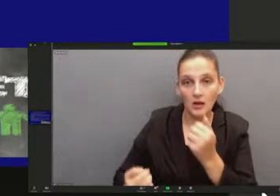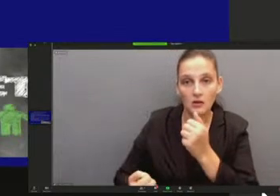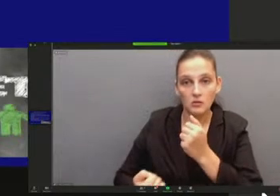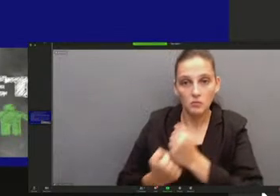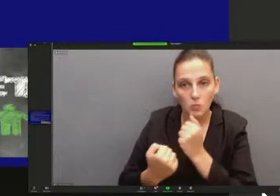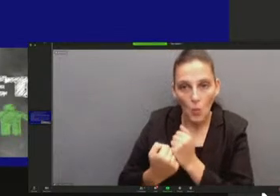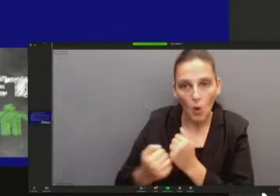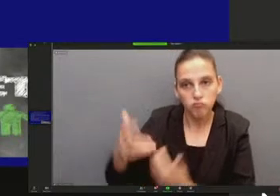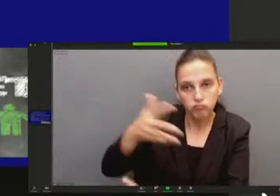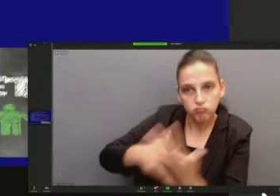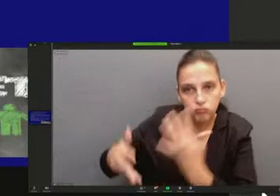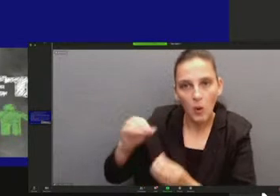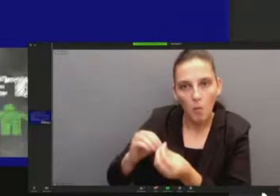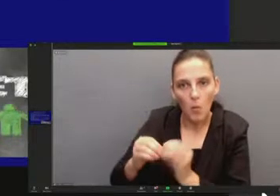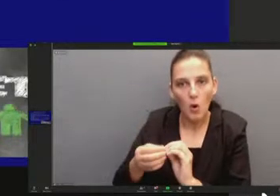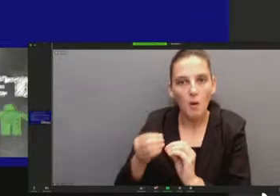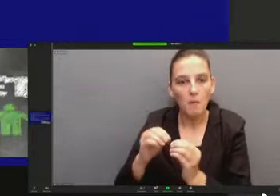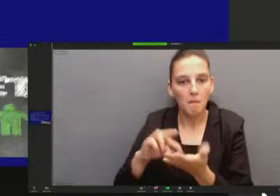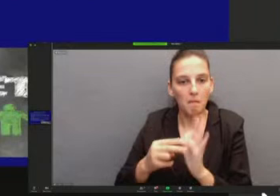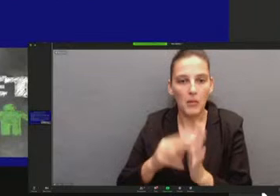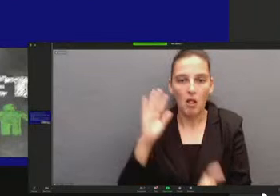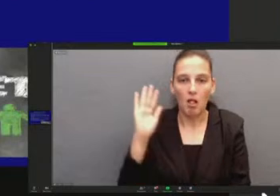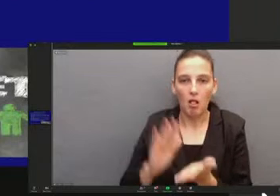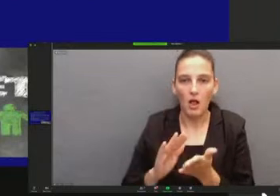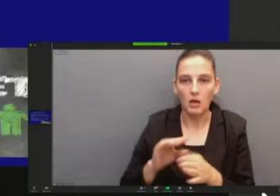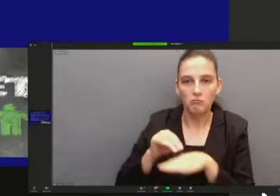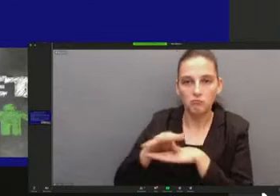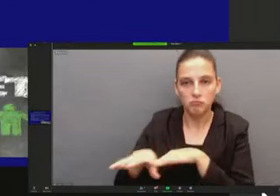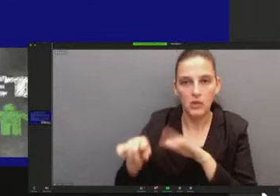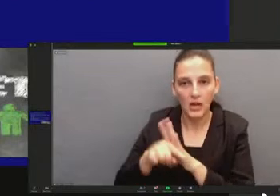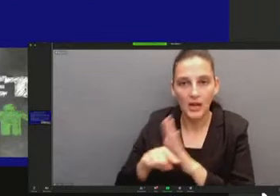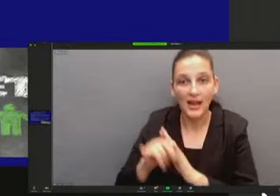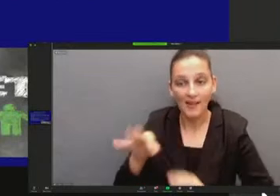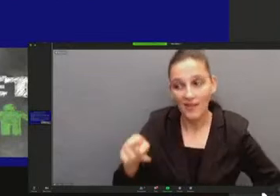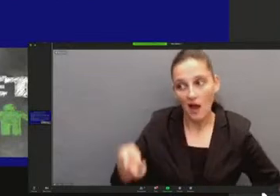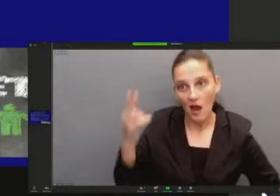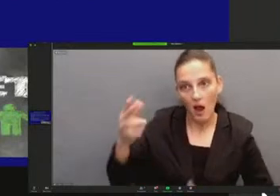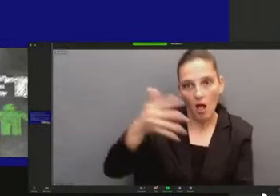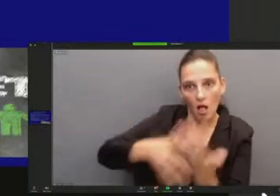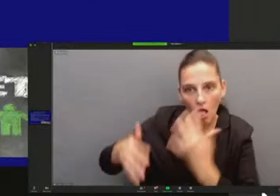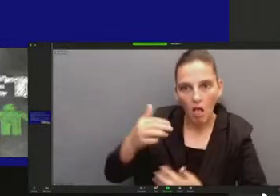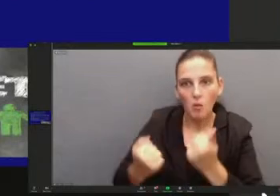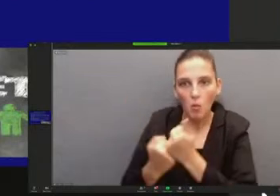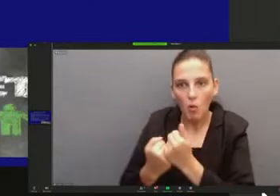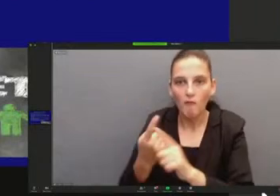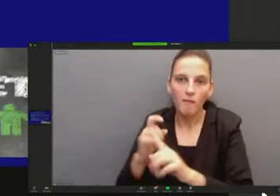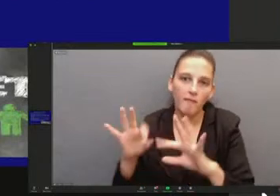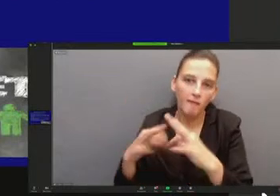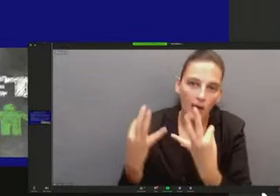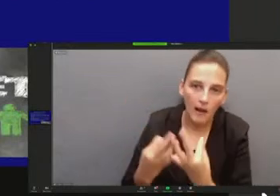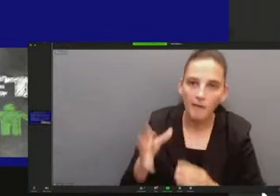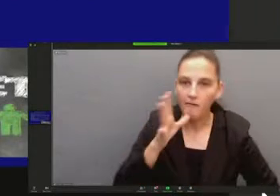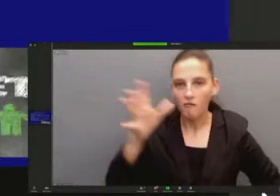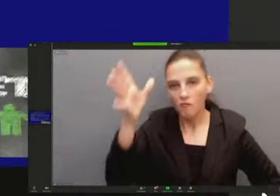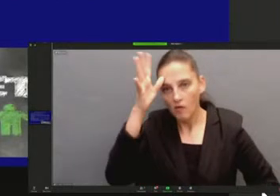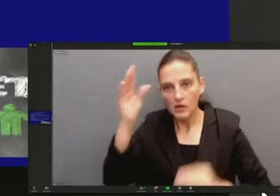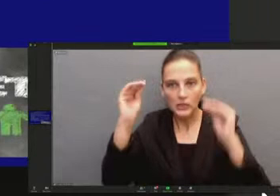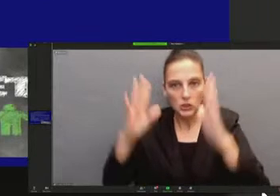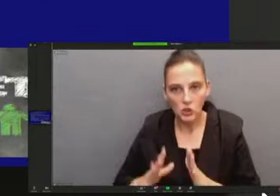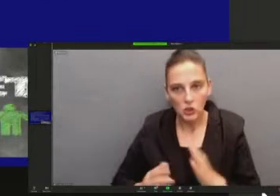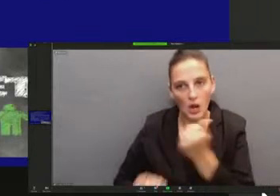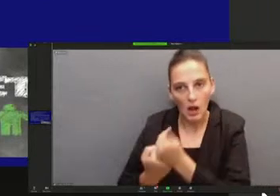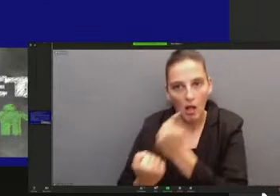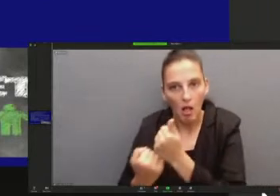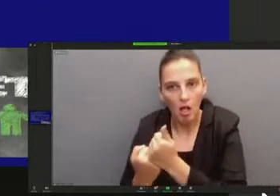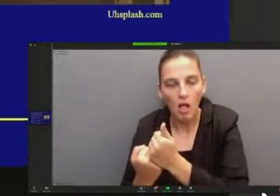high quality relationships with their parents, with their teachers and their peers, showing the power of social ties to mitigate at